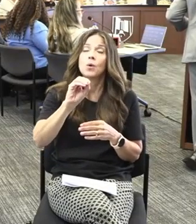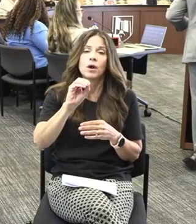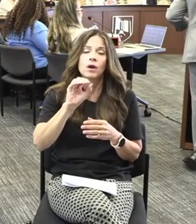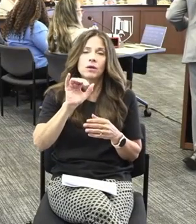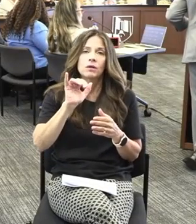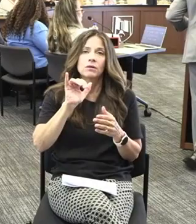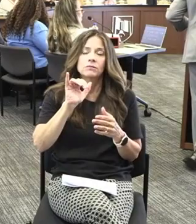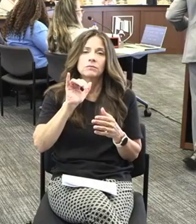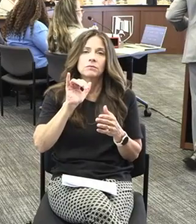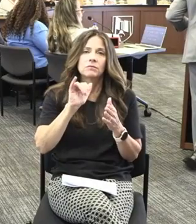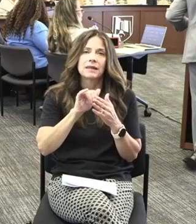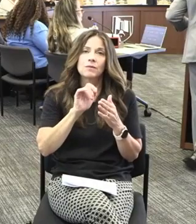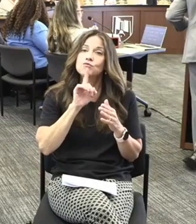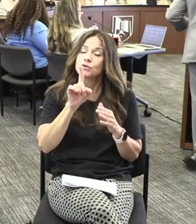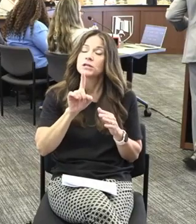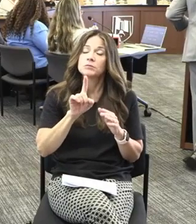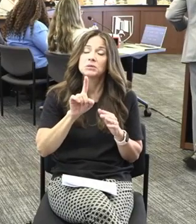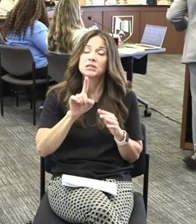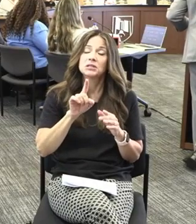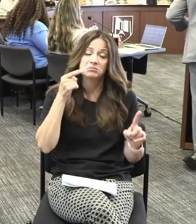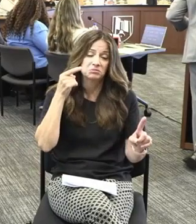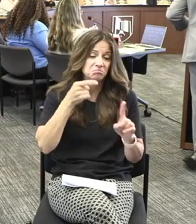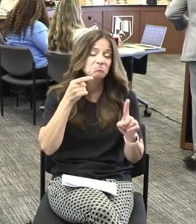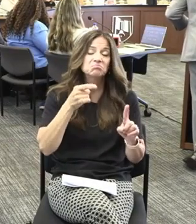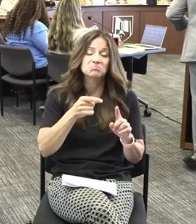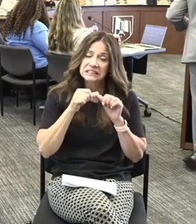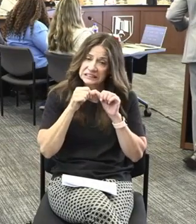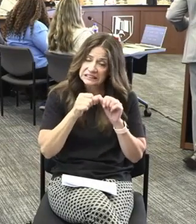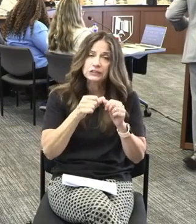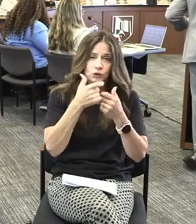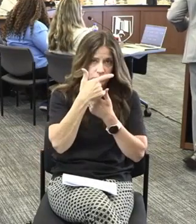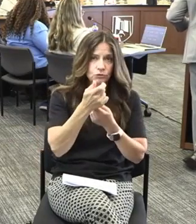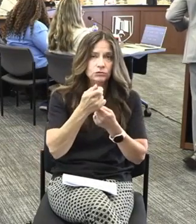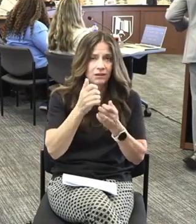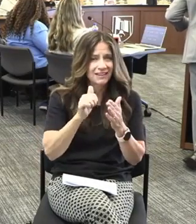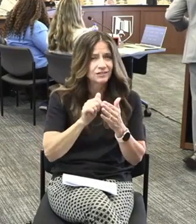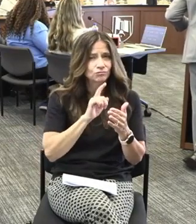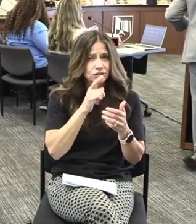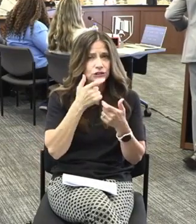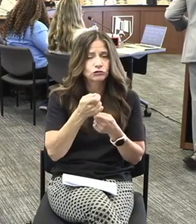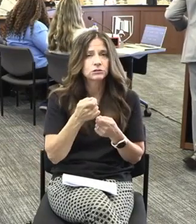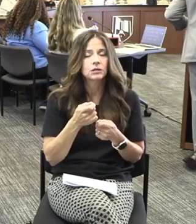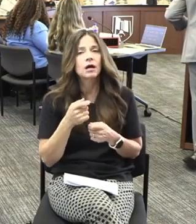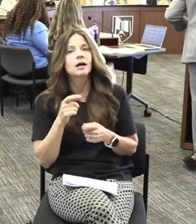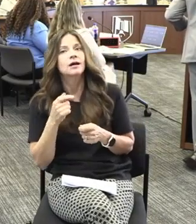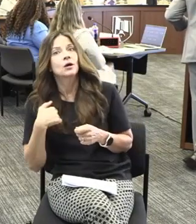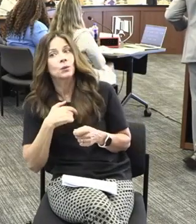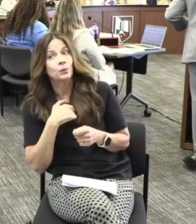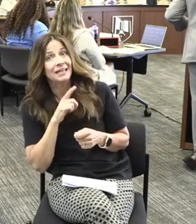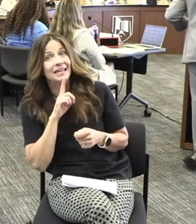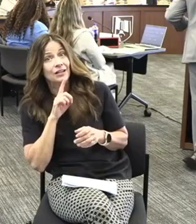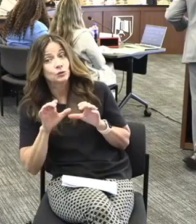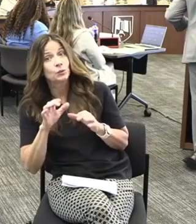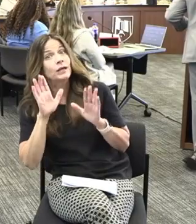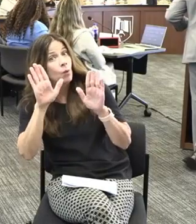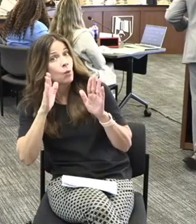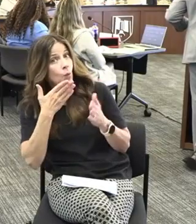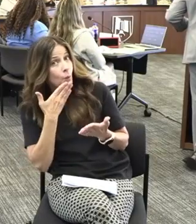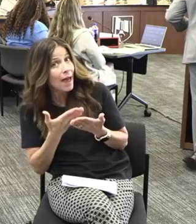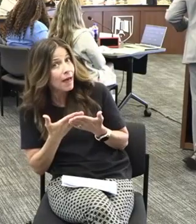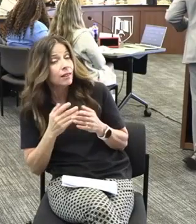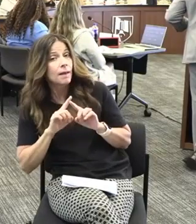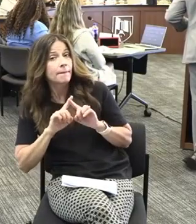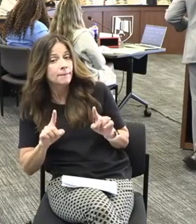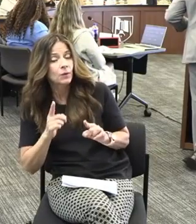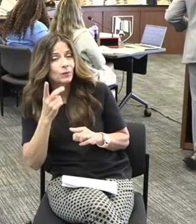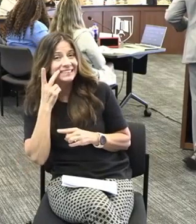that could clearly be a point of continued interest. It has been a point of interest, but could be a point. And we are doing a lot. We really are. But like you mentioned, if we're